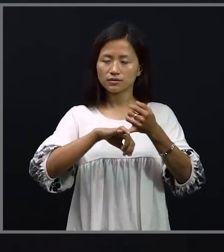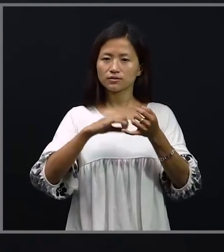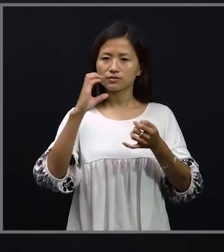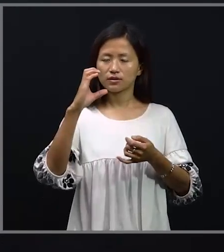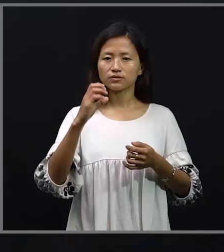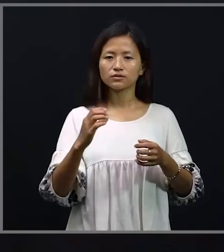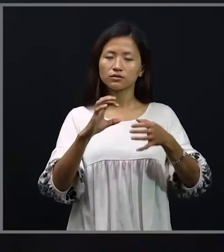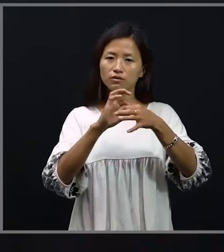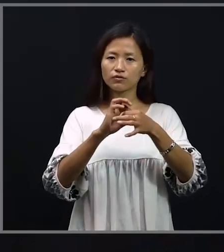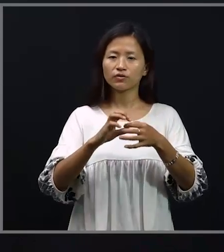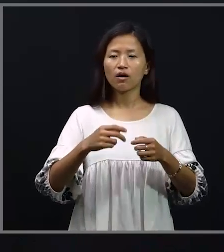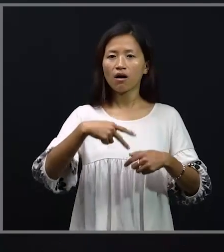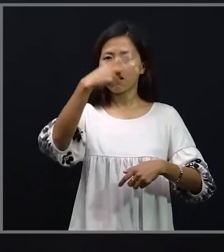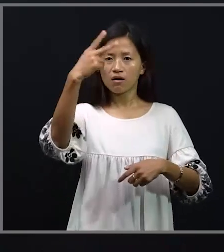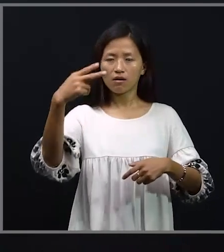of art.